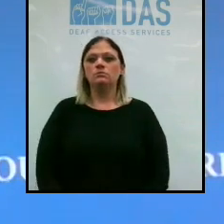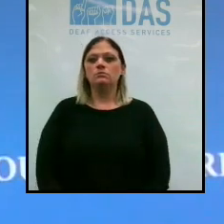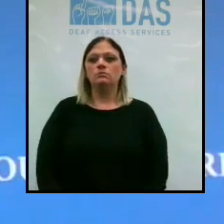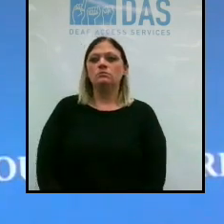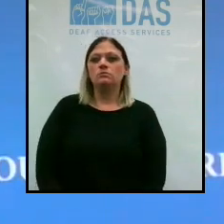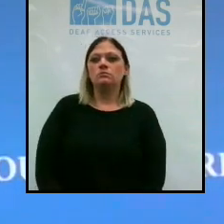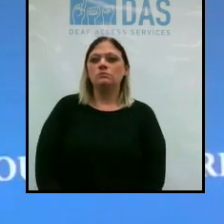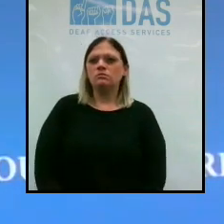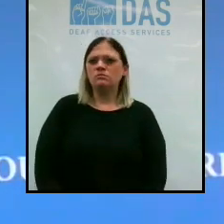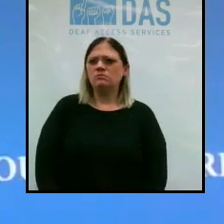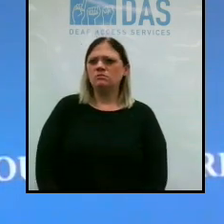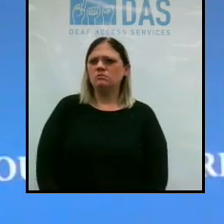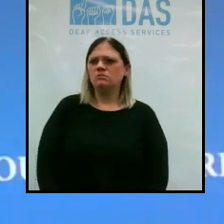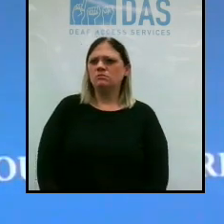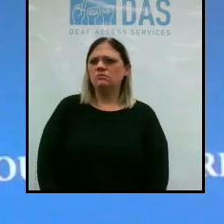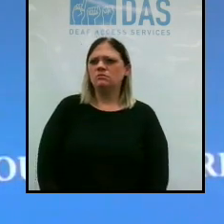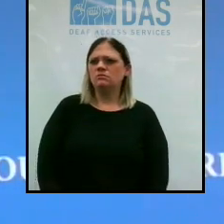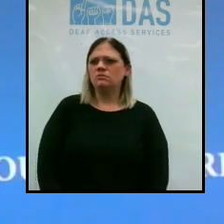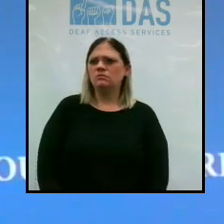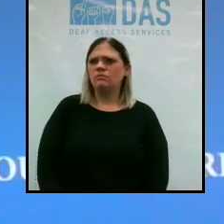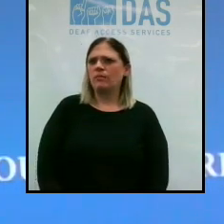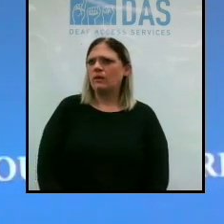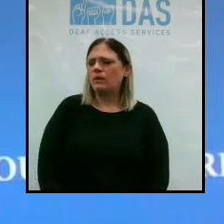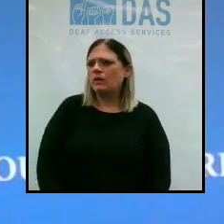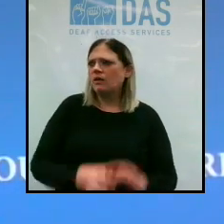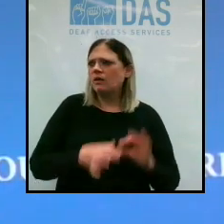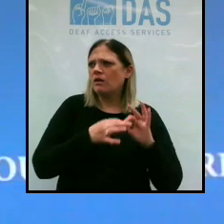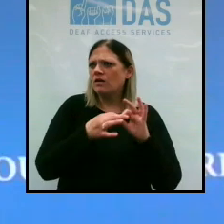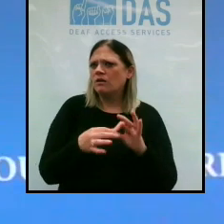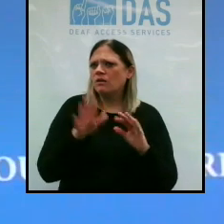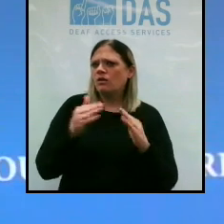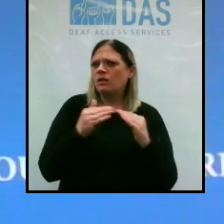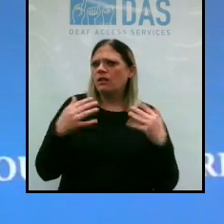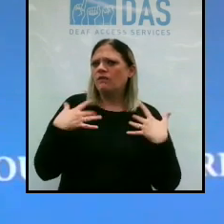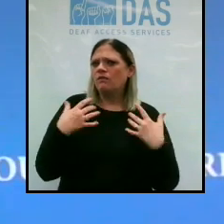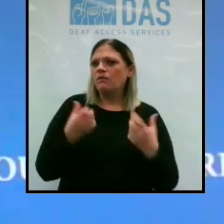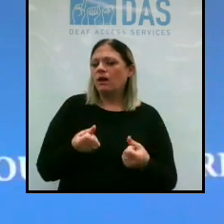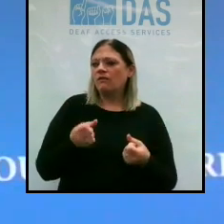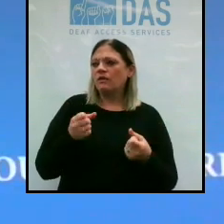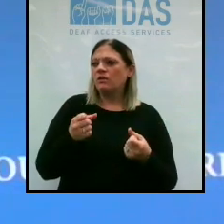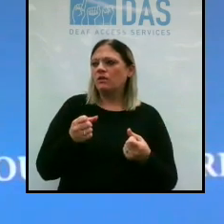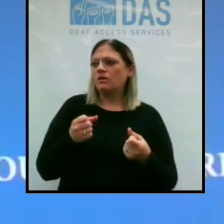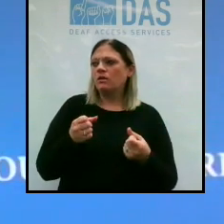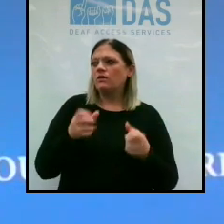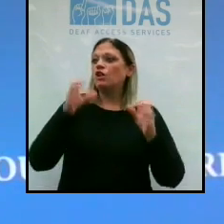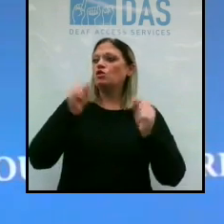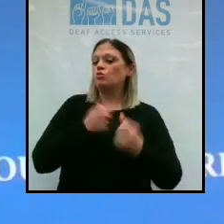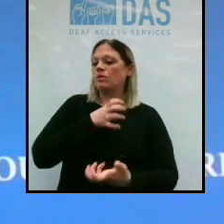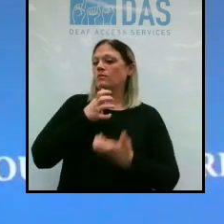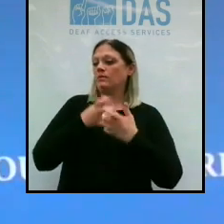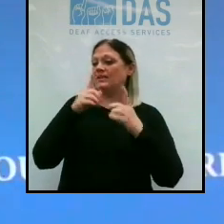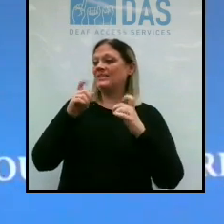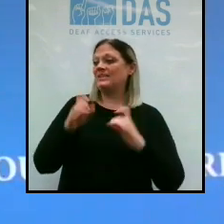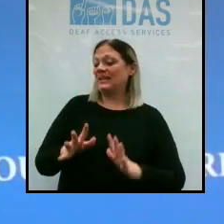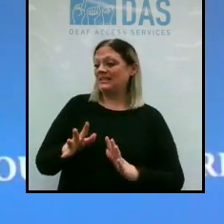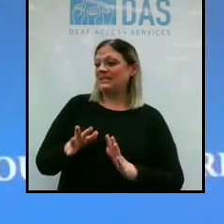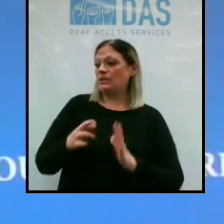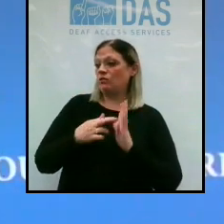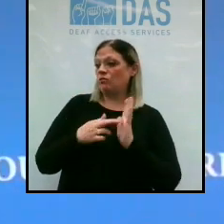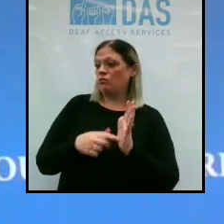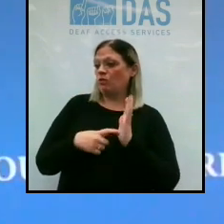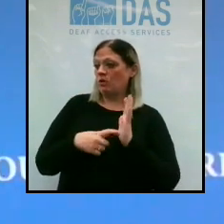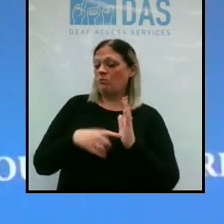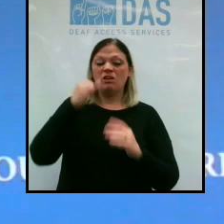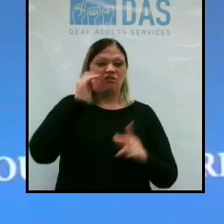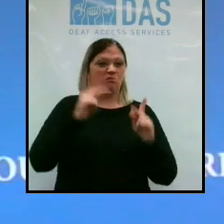I think I was referring specifically to testing. In terms of your level of confidence that you're going to be able to meet the testing benchmark. As long as people come to get tested, I think we